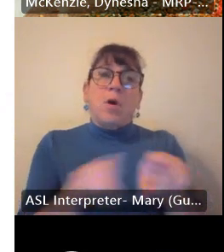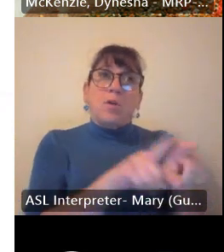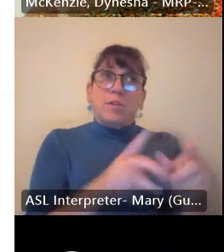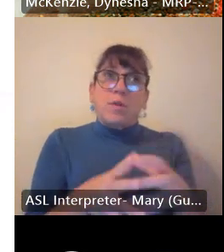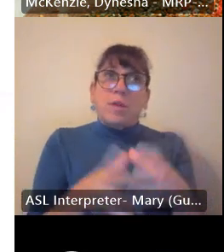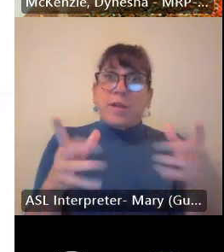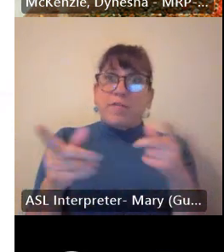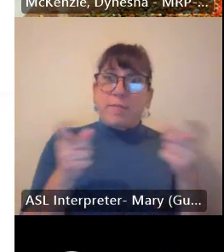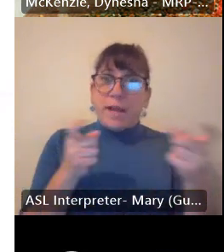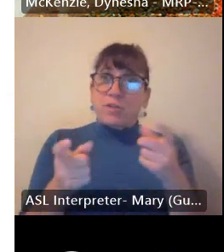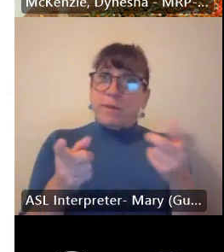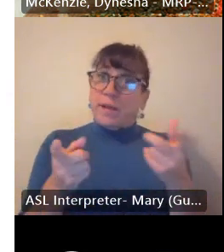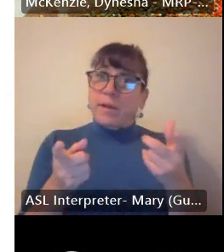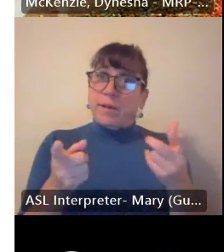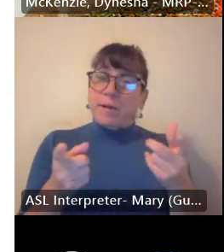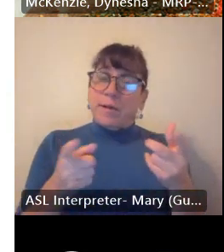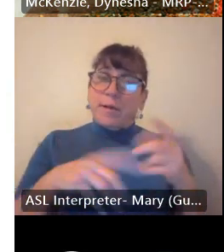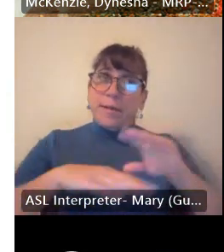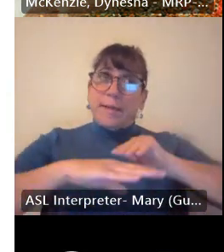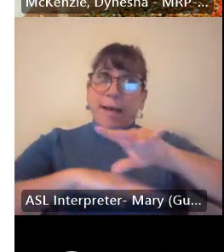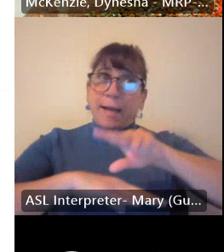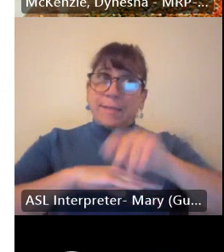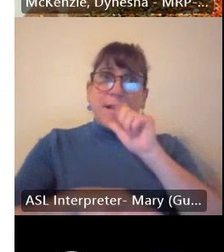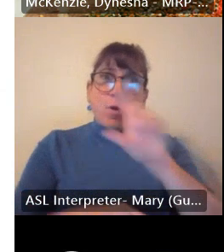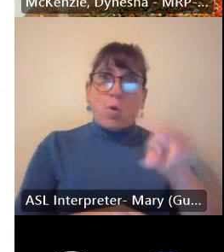Circular A-11, not just the budget guidance.